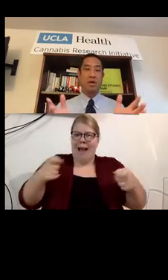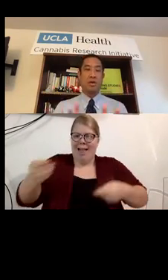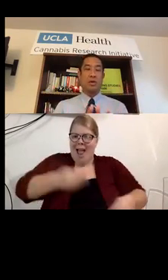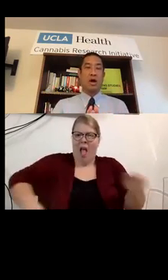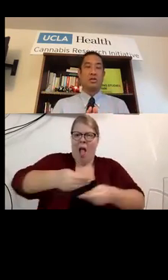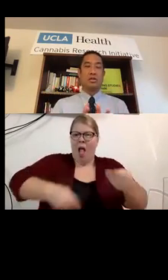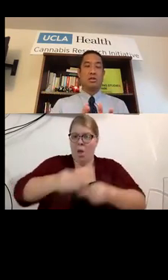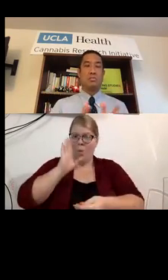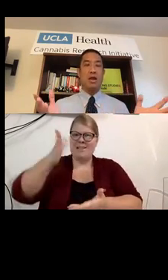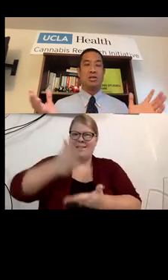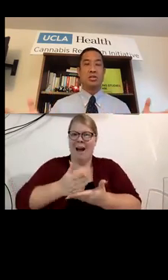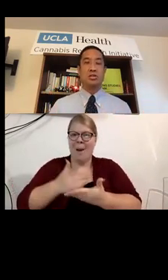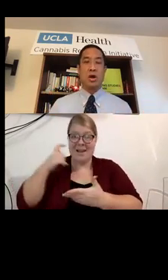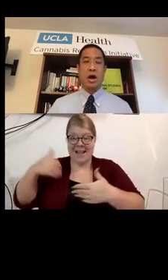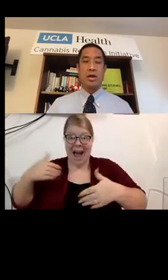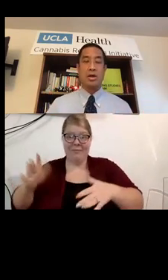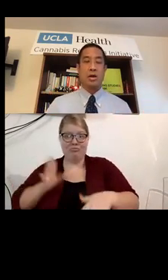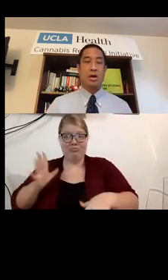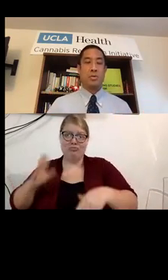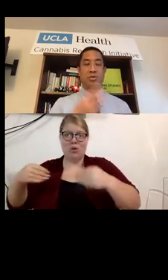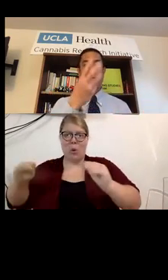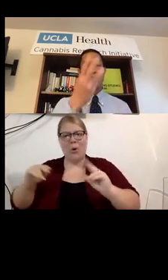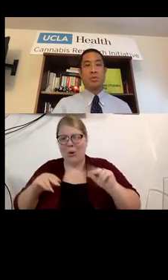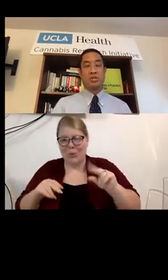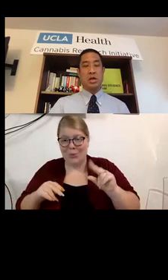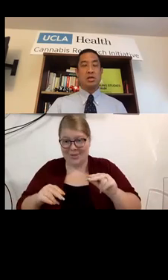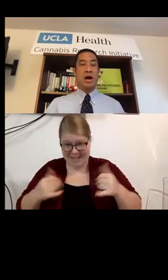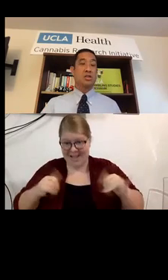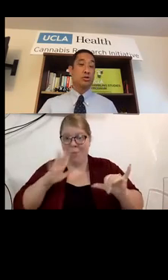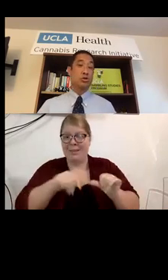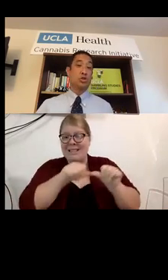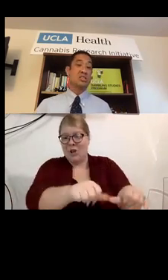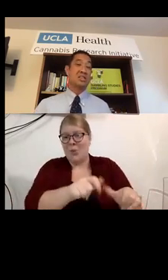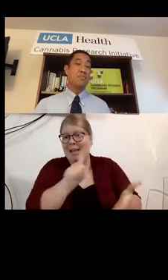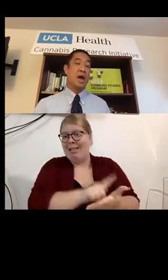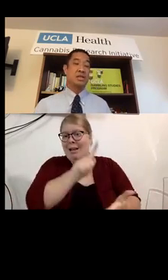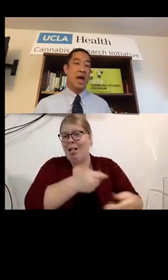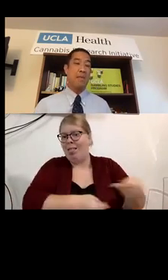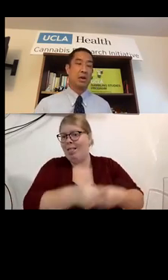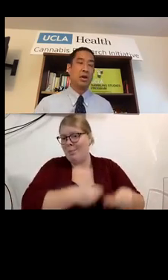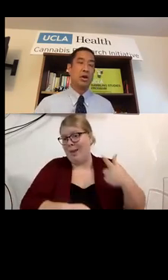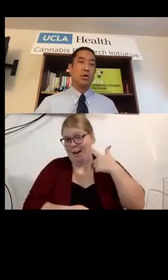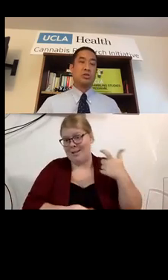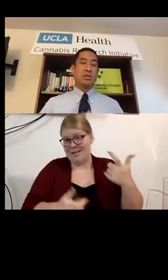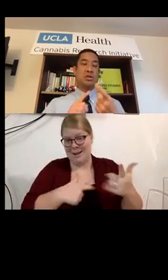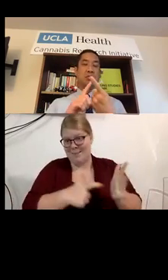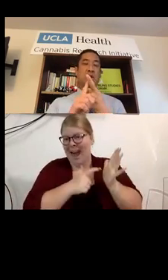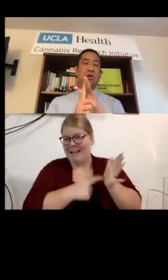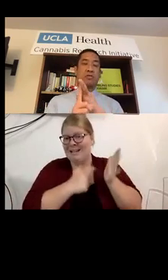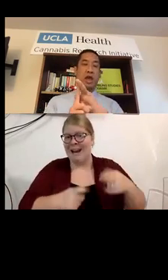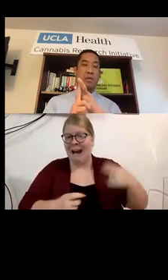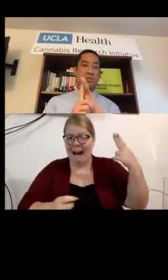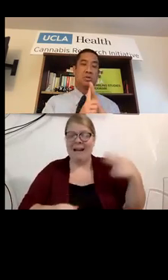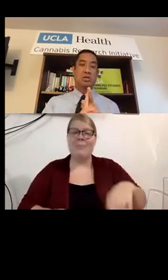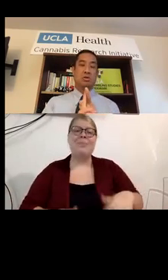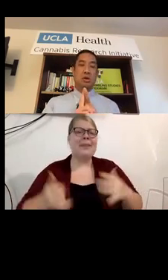thrive because the demand is just so high. Number three, what we're seeing is a lot of social justice impacts happening. We're seeing misdemeanors